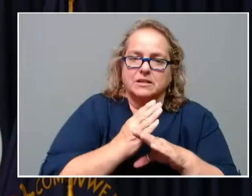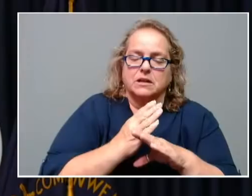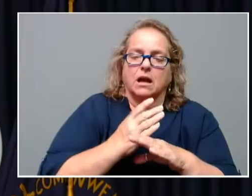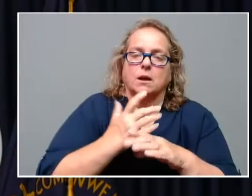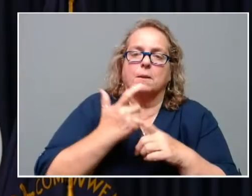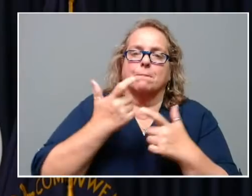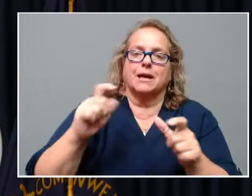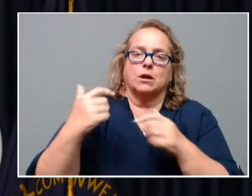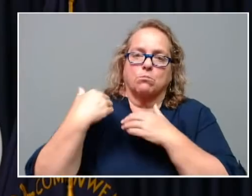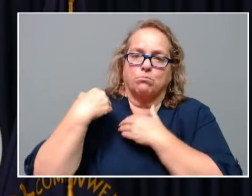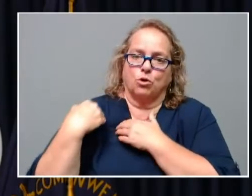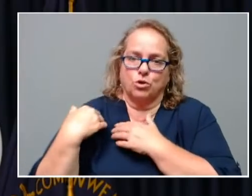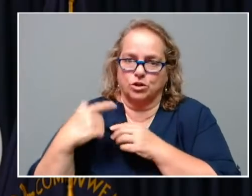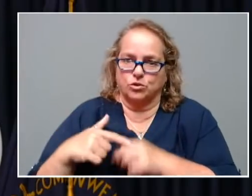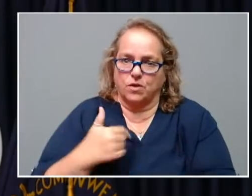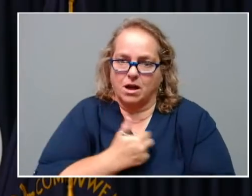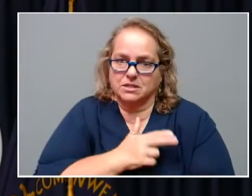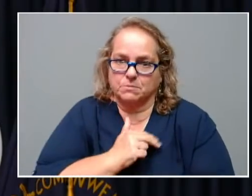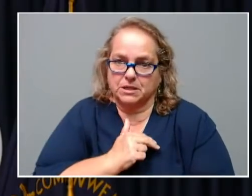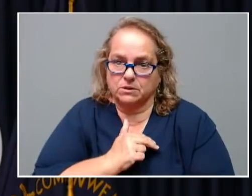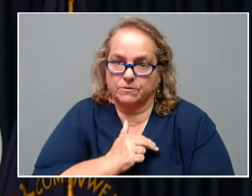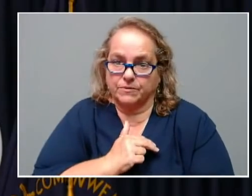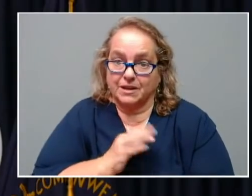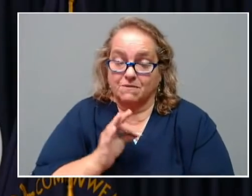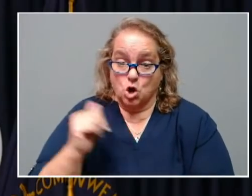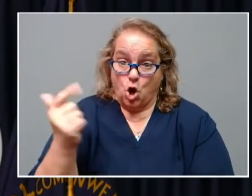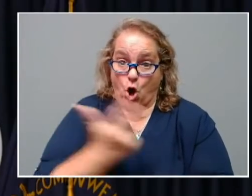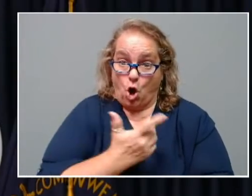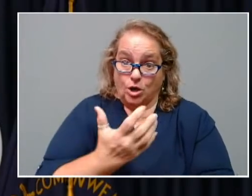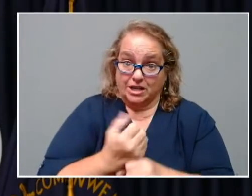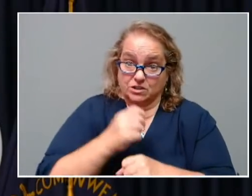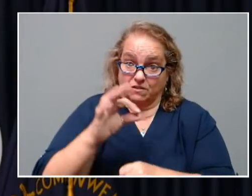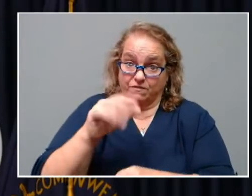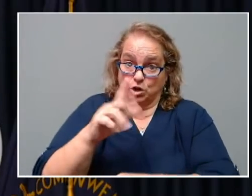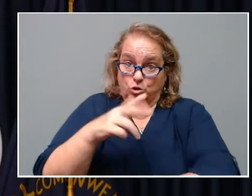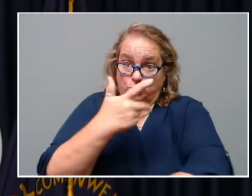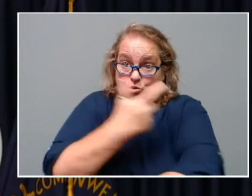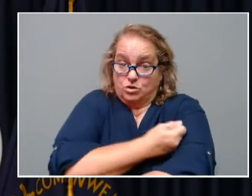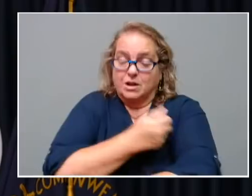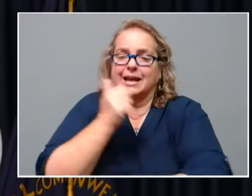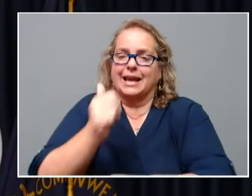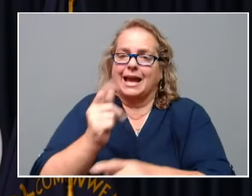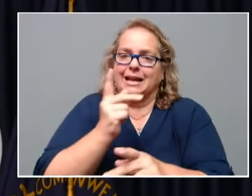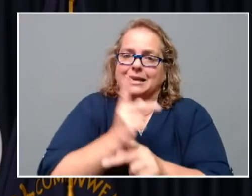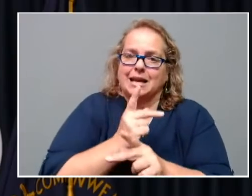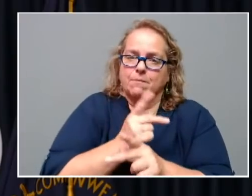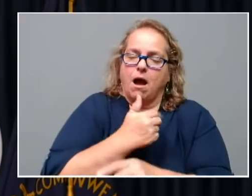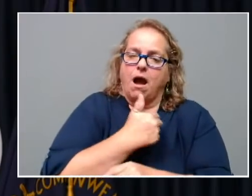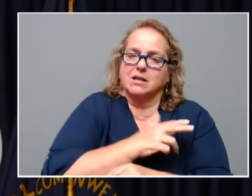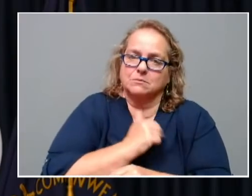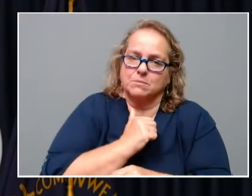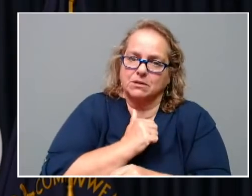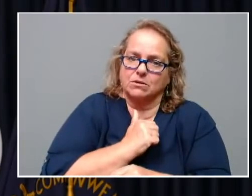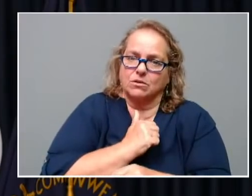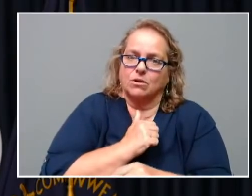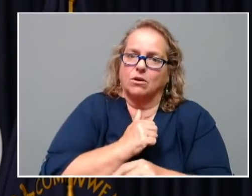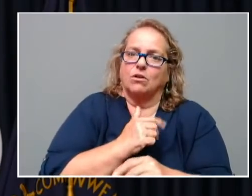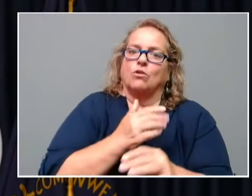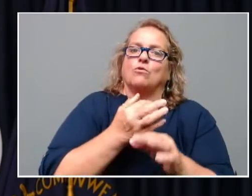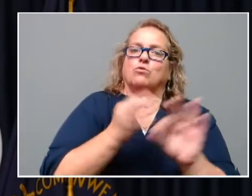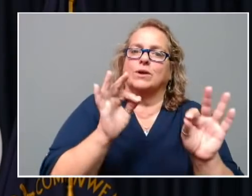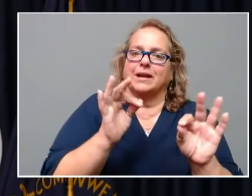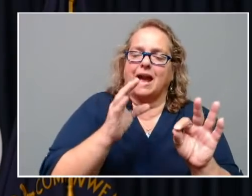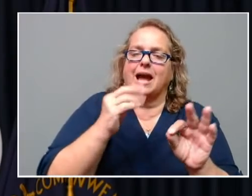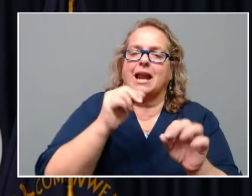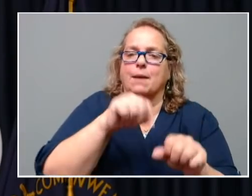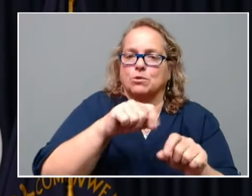So if we all get immunized for the flu, we can keep the hospitals with more capacity and more able to care for COVID patients and